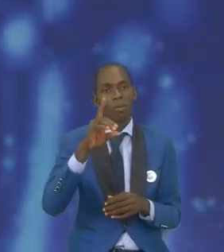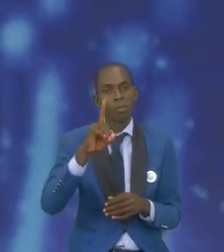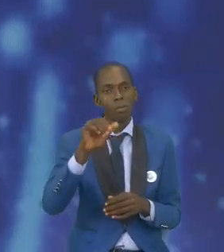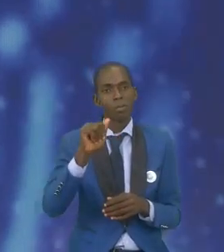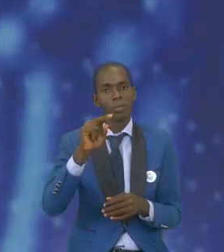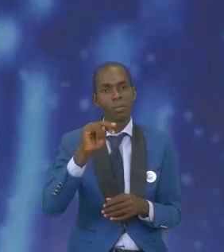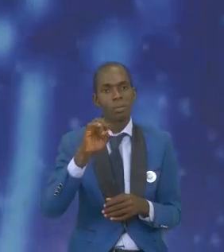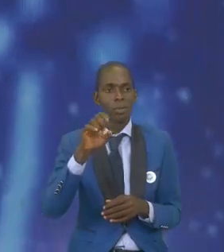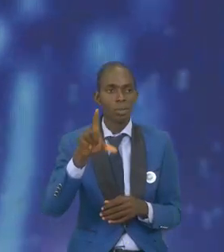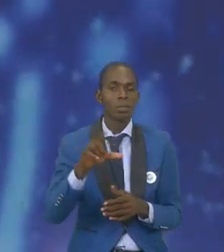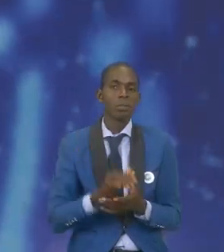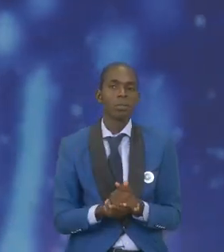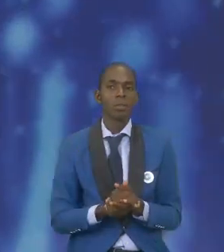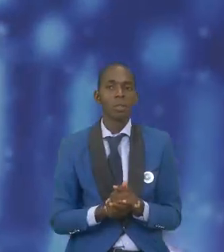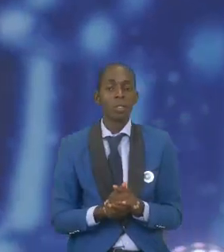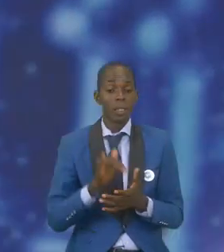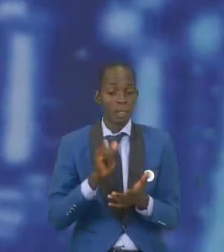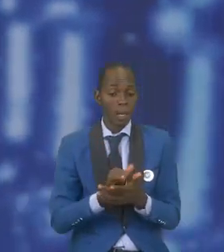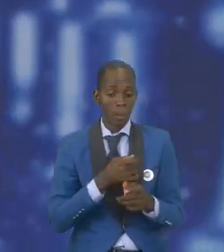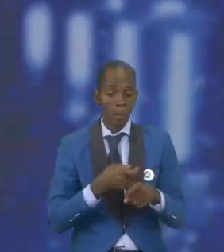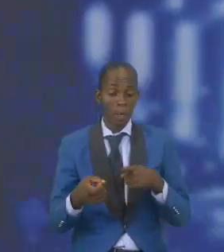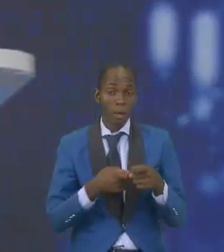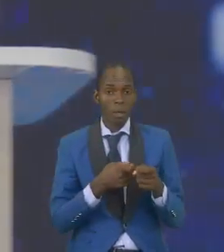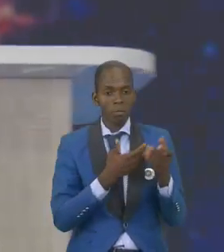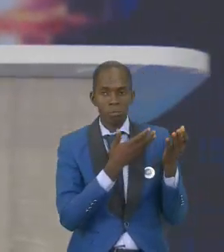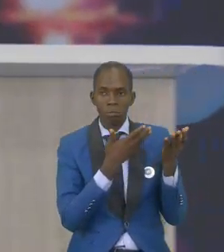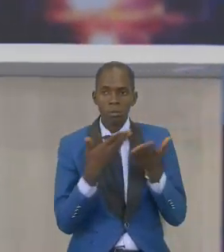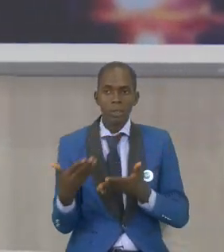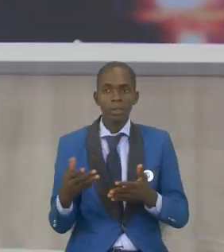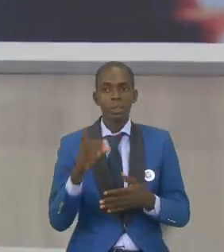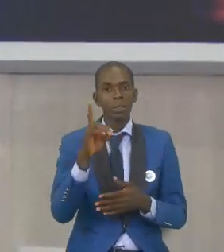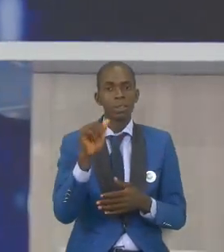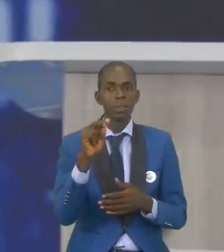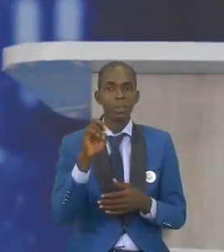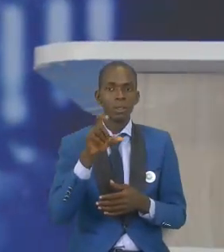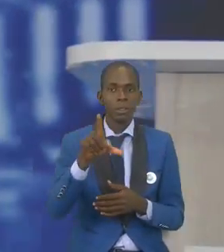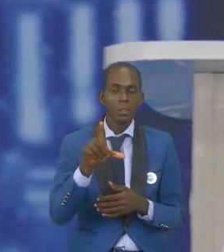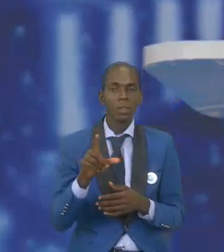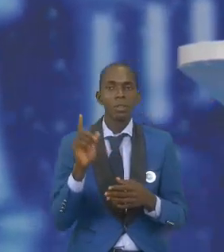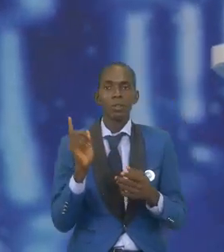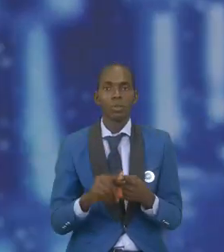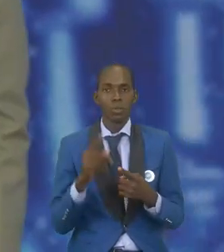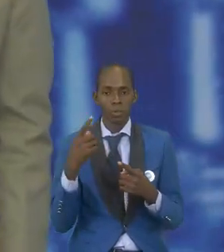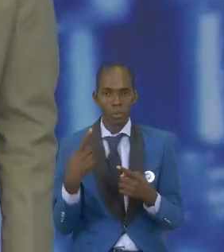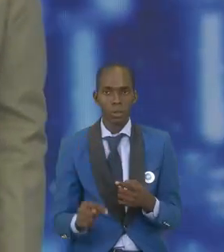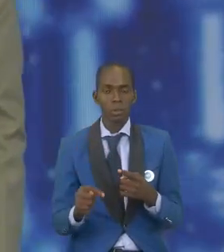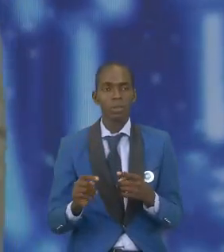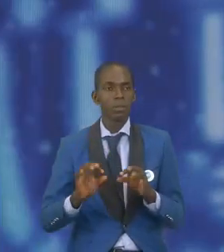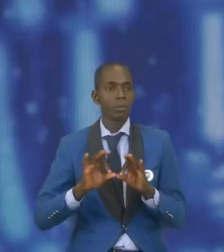Daniel. That persecution brought Daniel to the lineage of